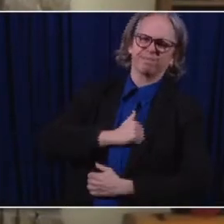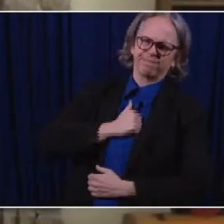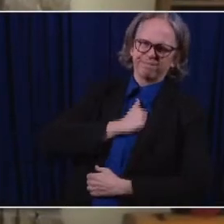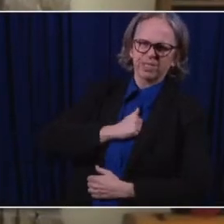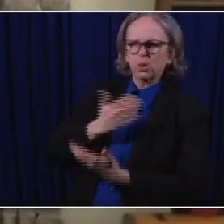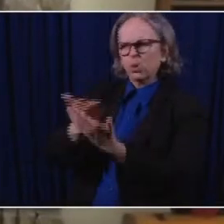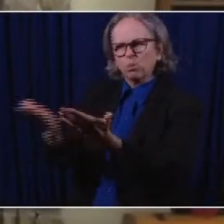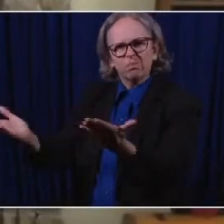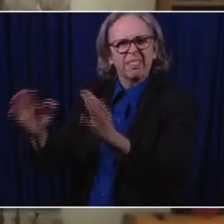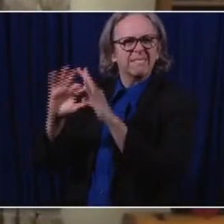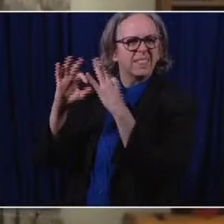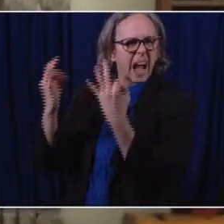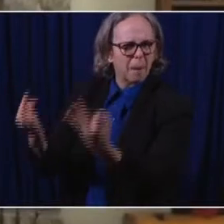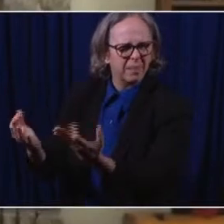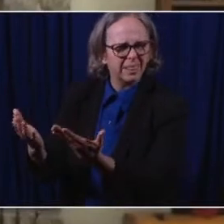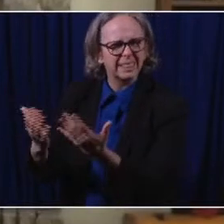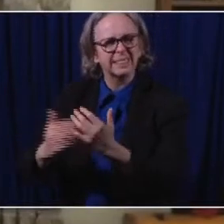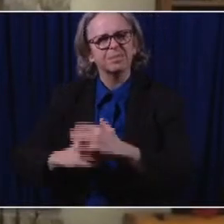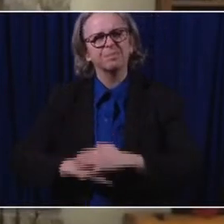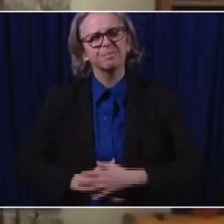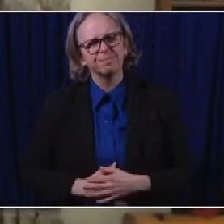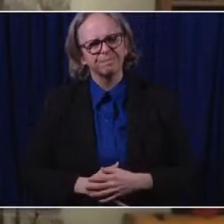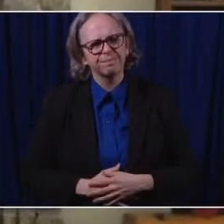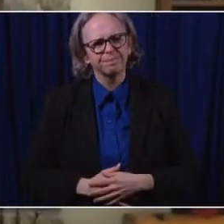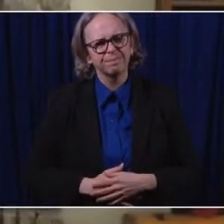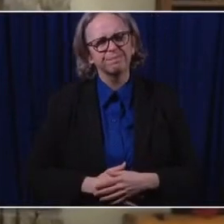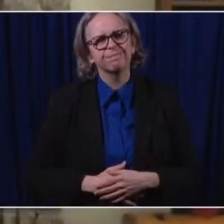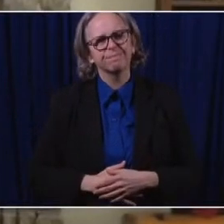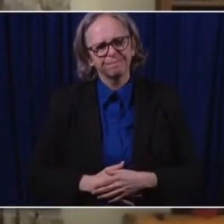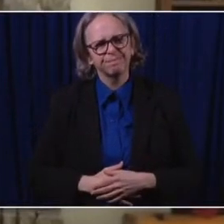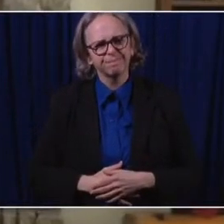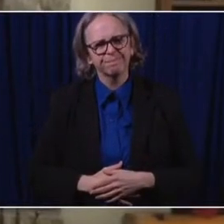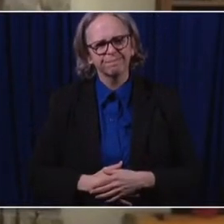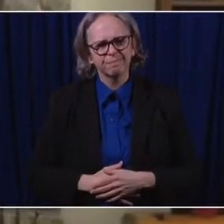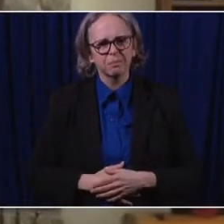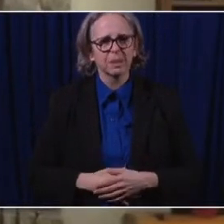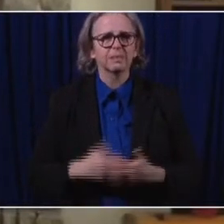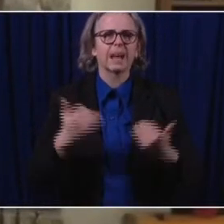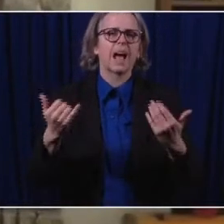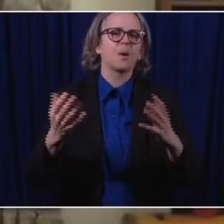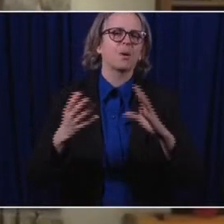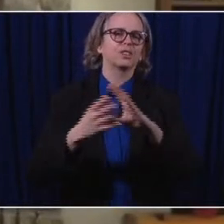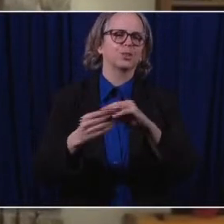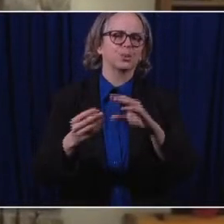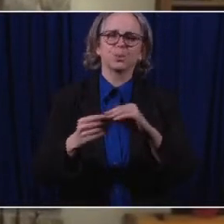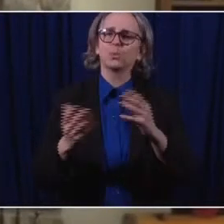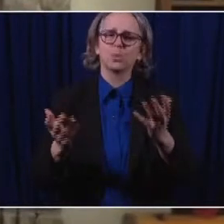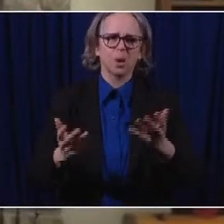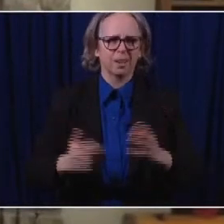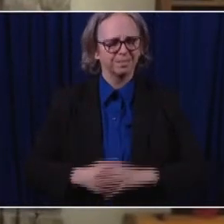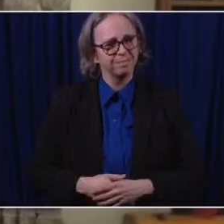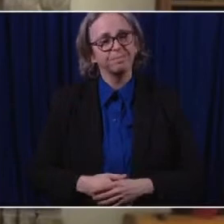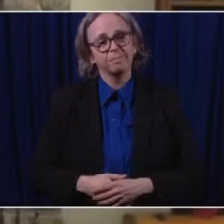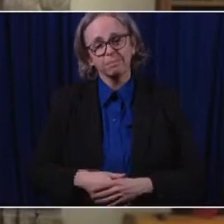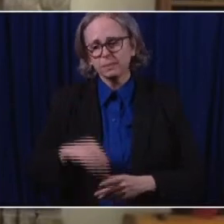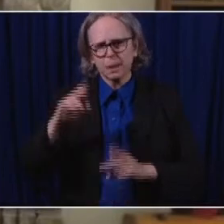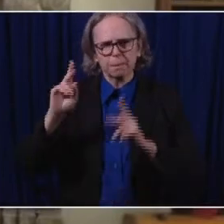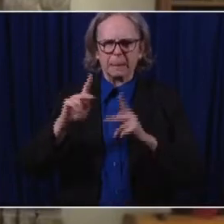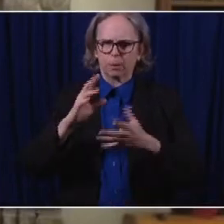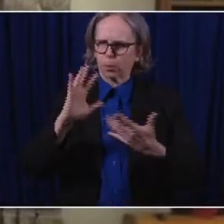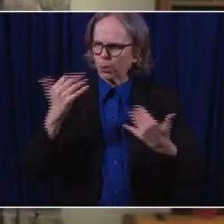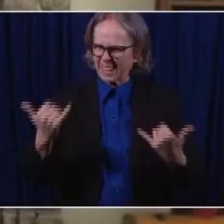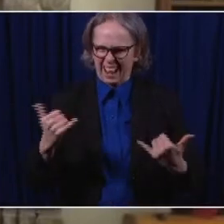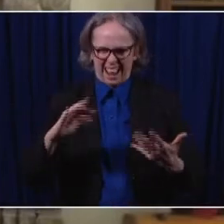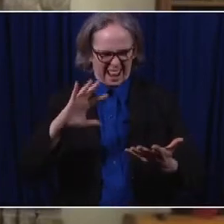We're going to go now to Ohioans who are receiving the vaccine. We're continuing vaccinations this